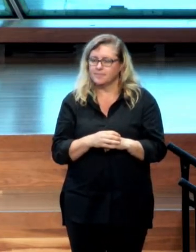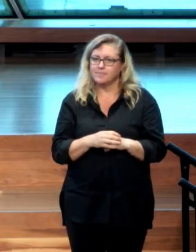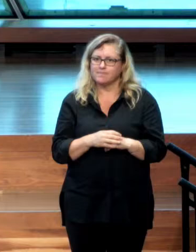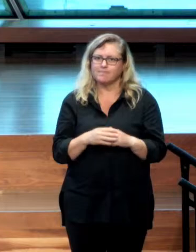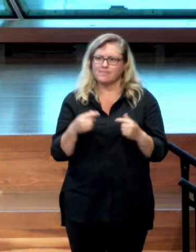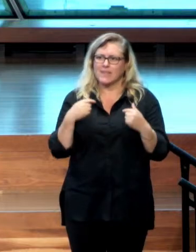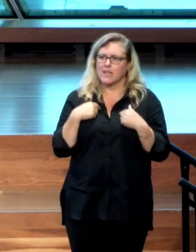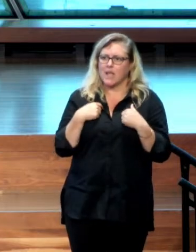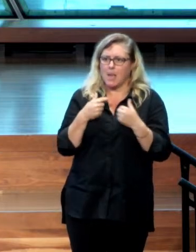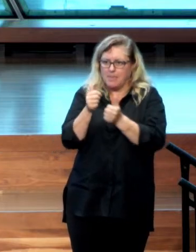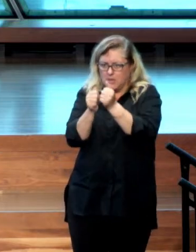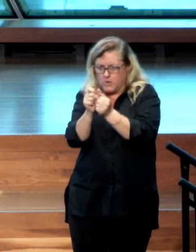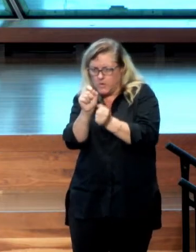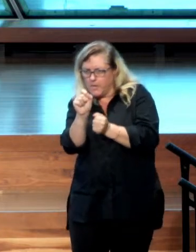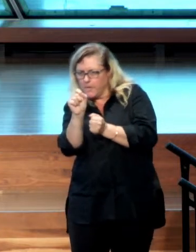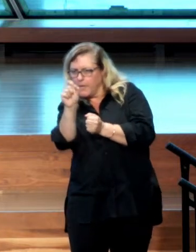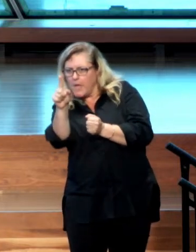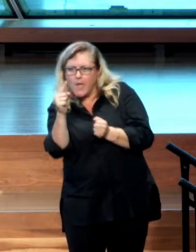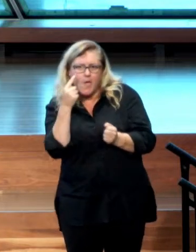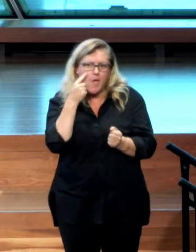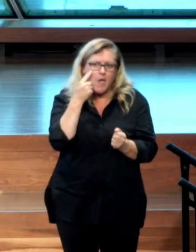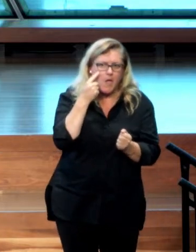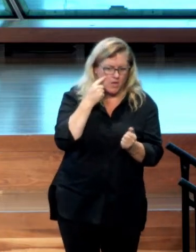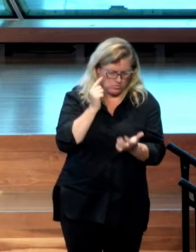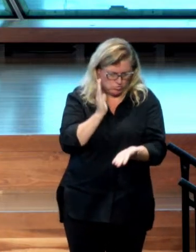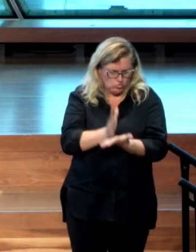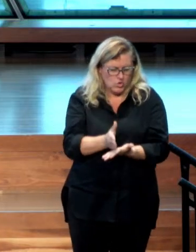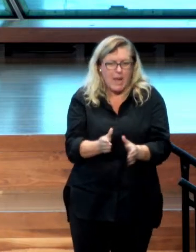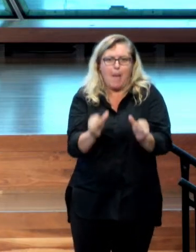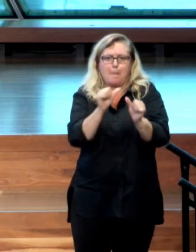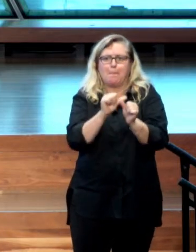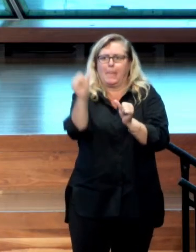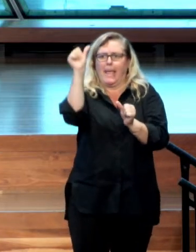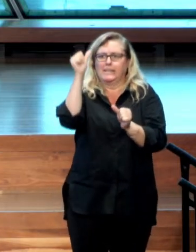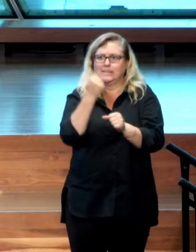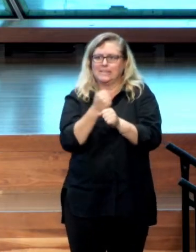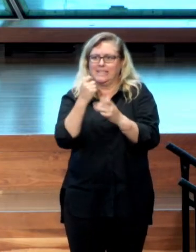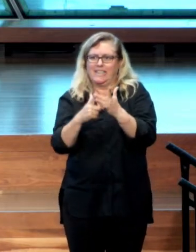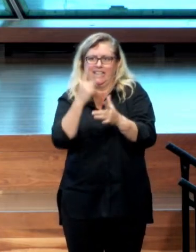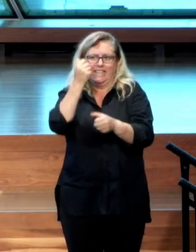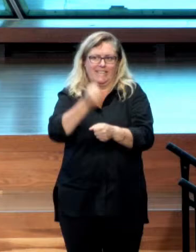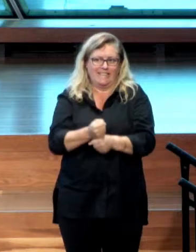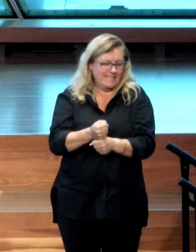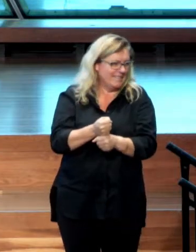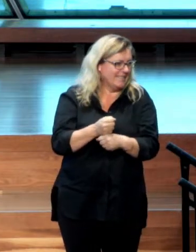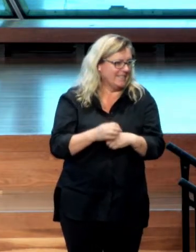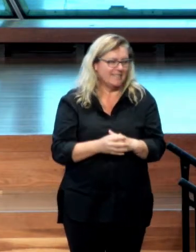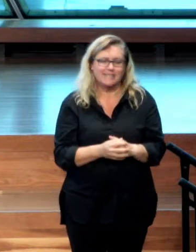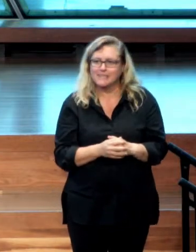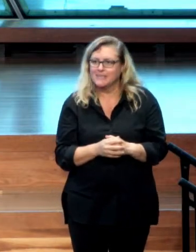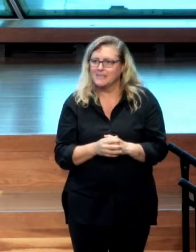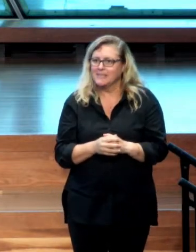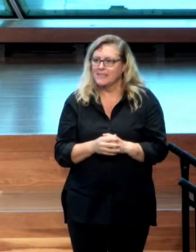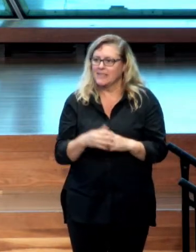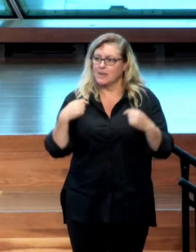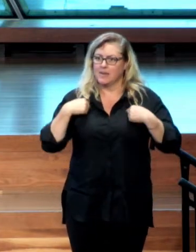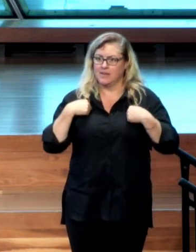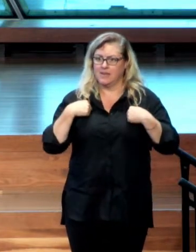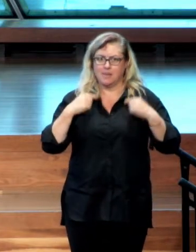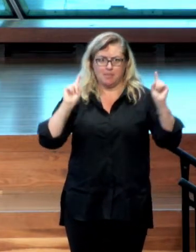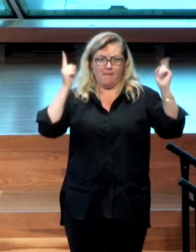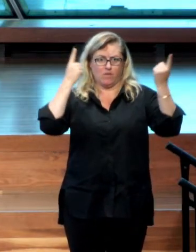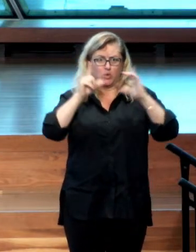texted Martin Fowler to see whether he was here, and he said he sure is. It's the best gig going around, and it's my first time,